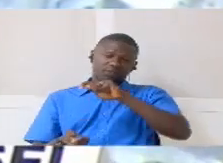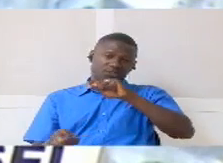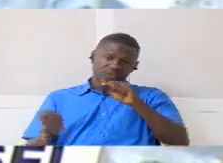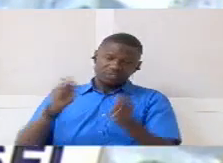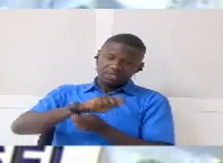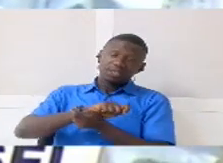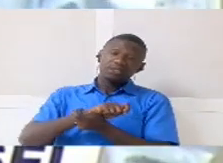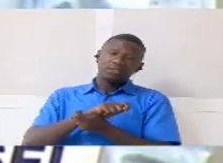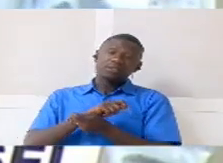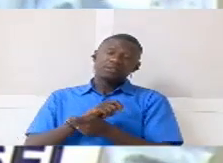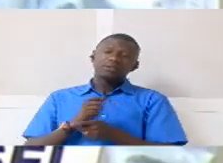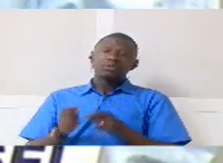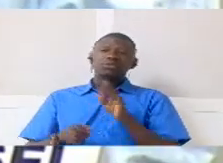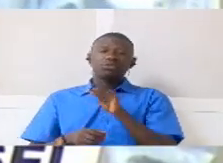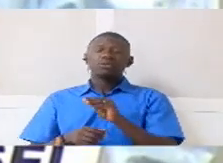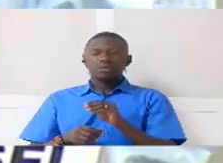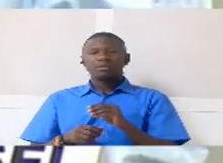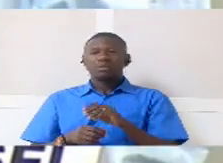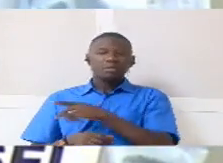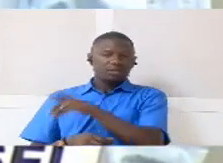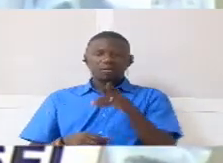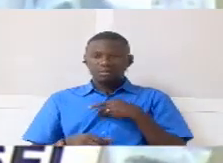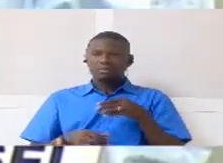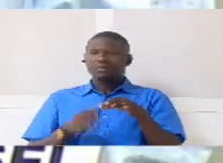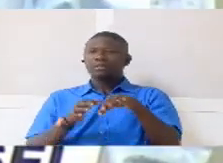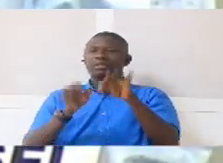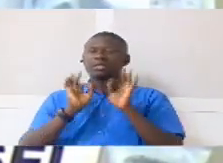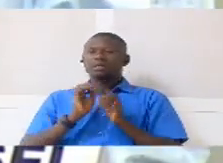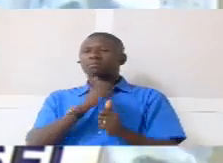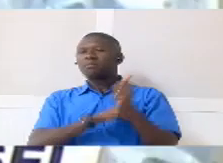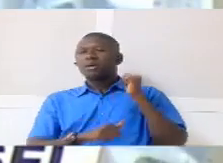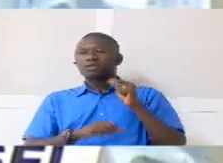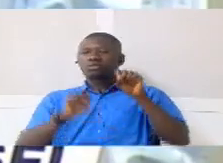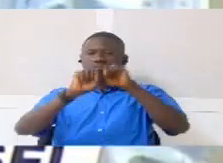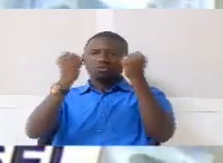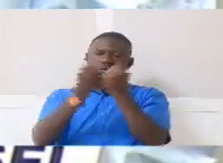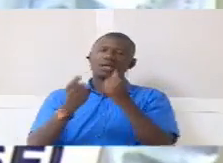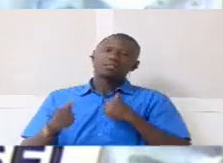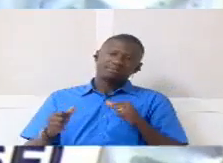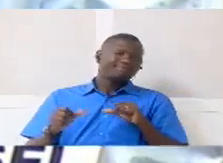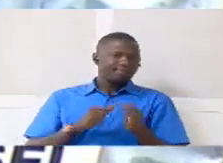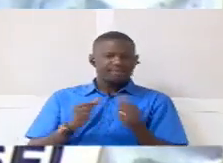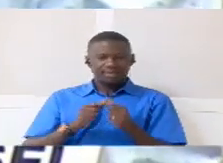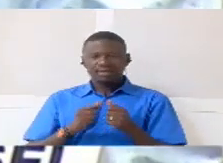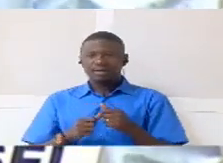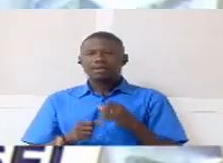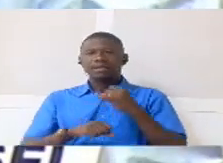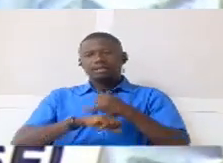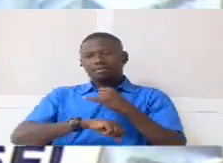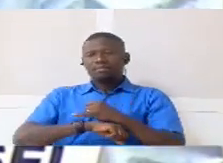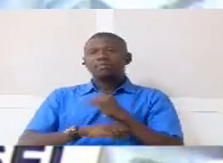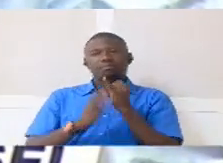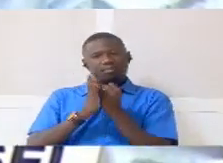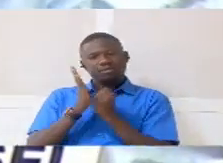to so that they may be taken back to society as better people, better individuals. Is that what you're